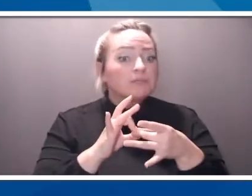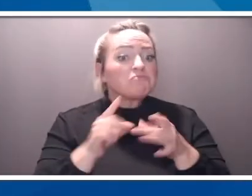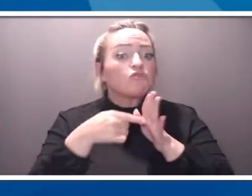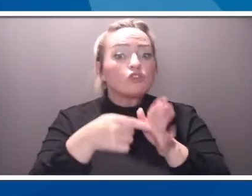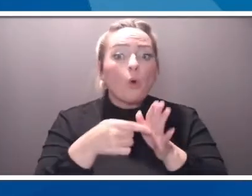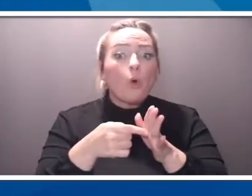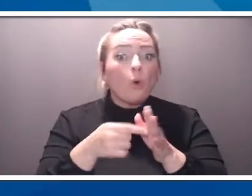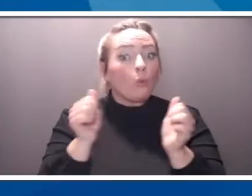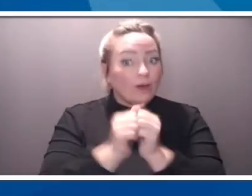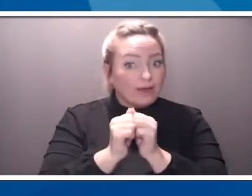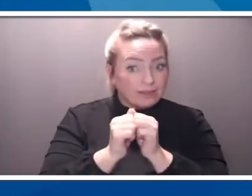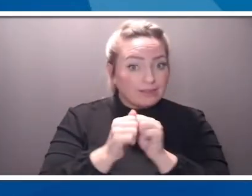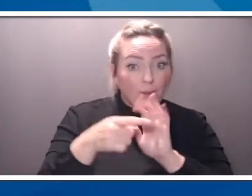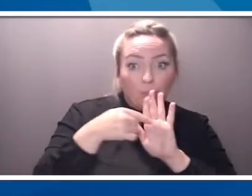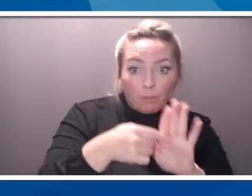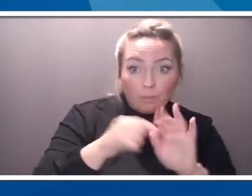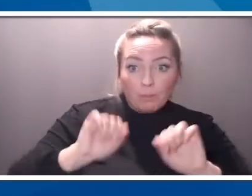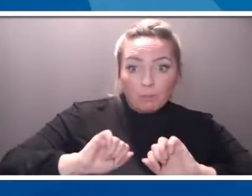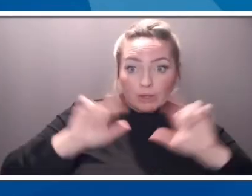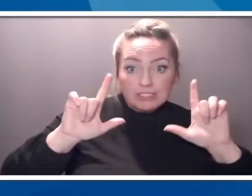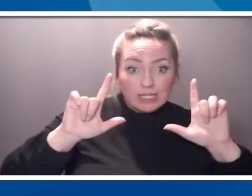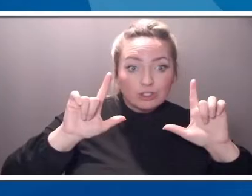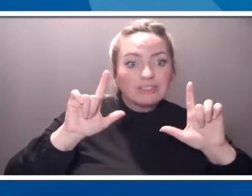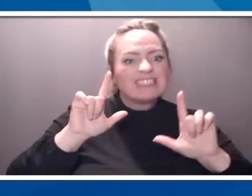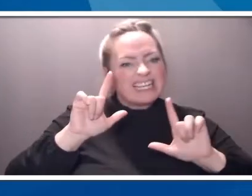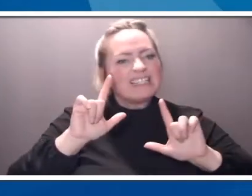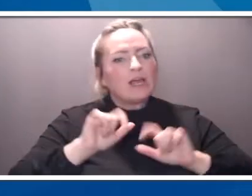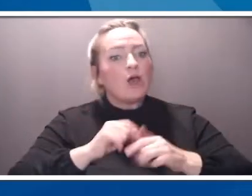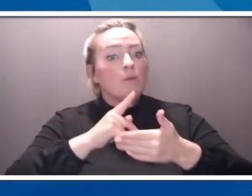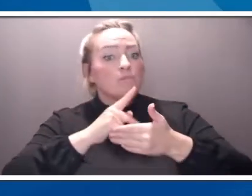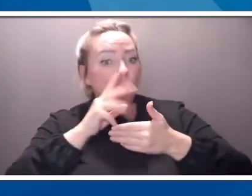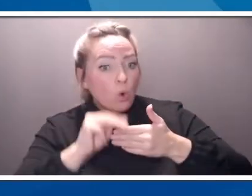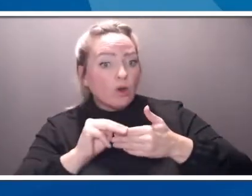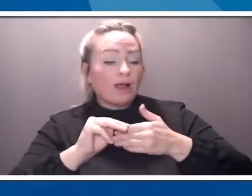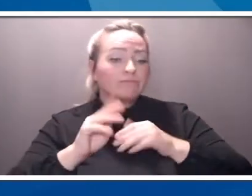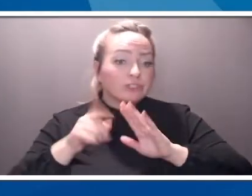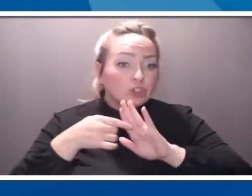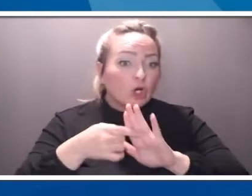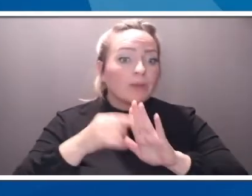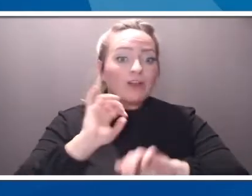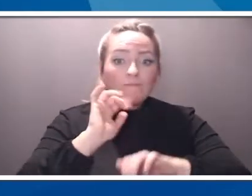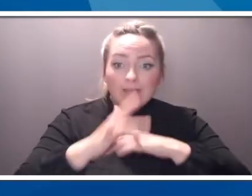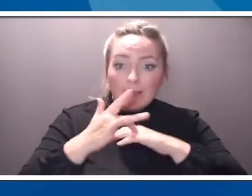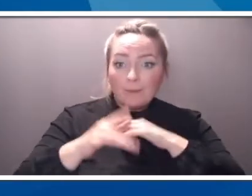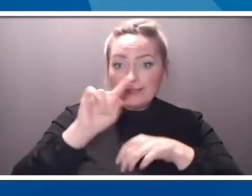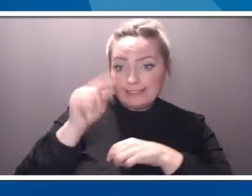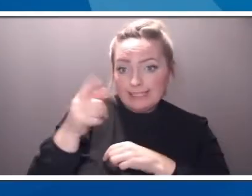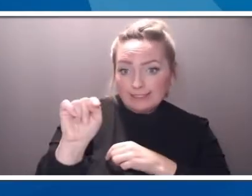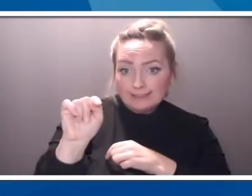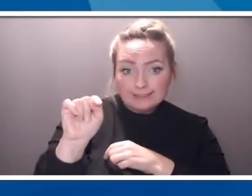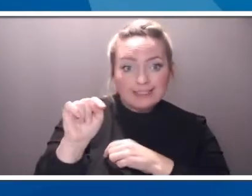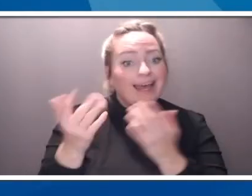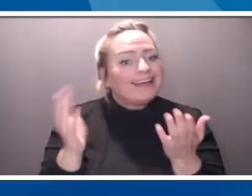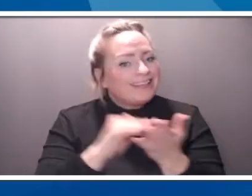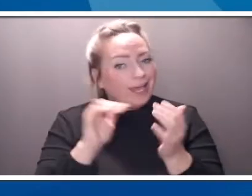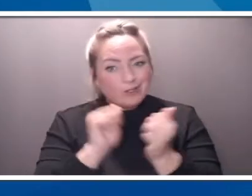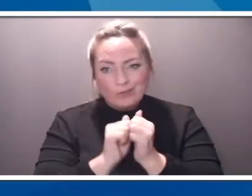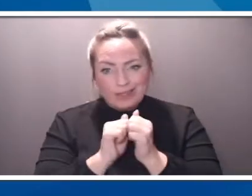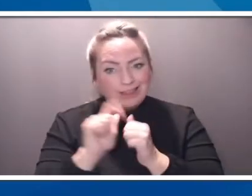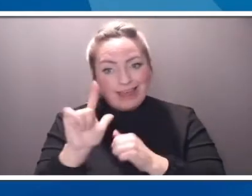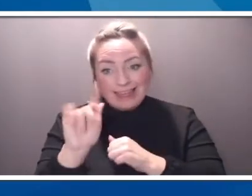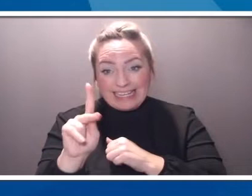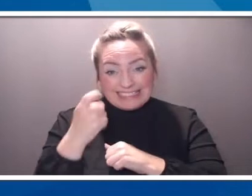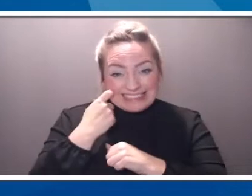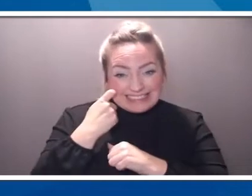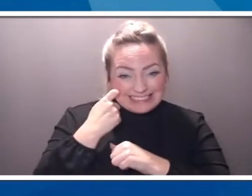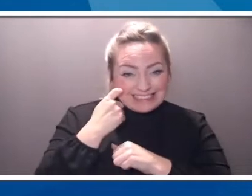information structure and relationships conveyed through presentation can be programmatically determined or are available in text.